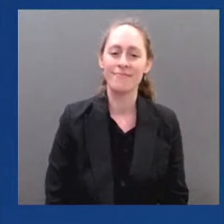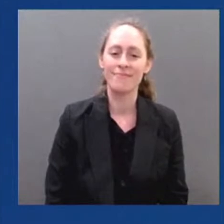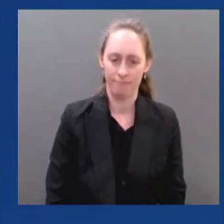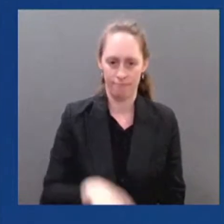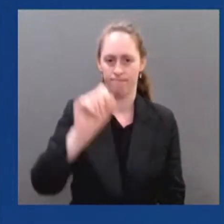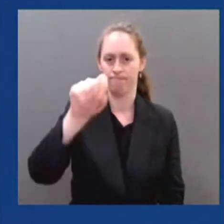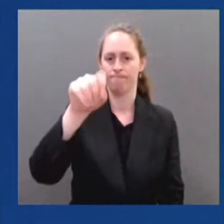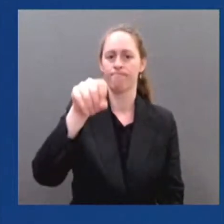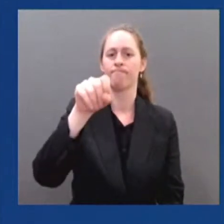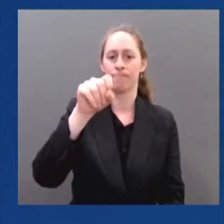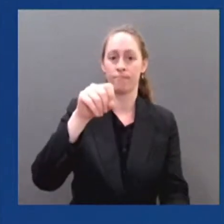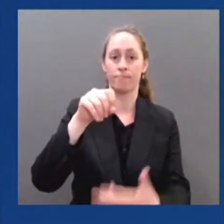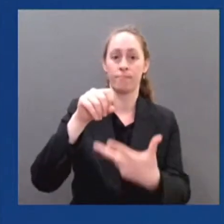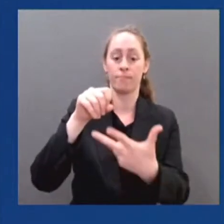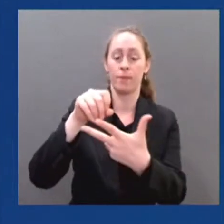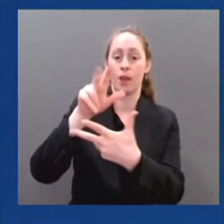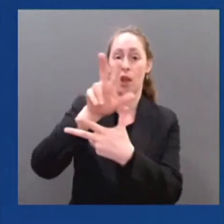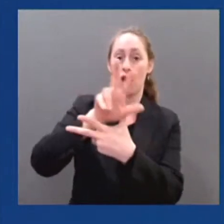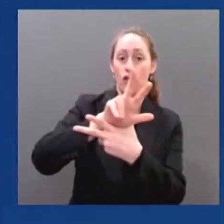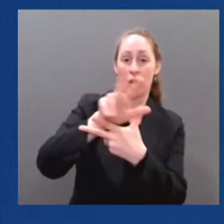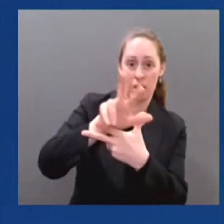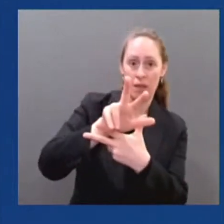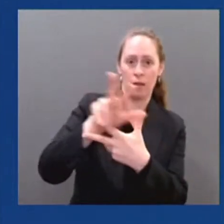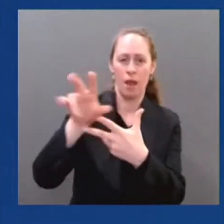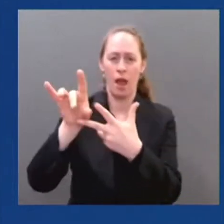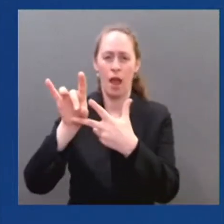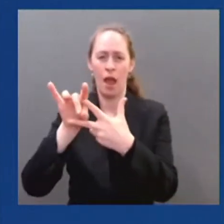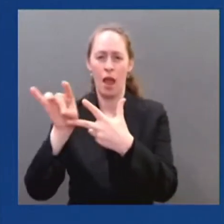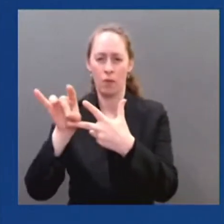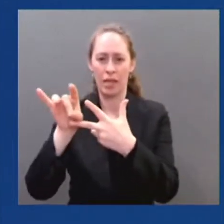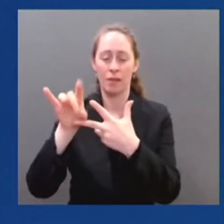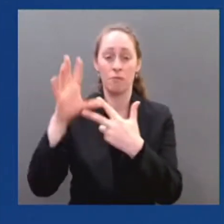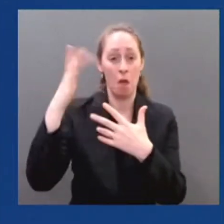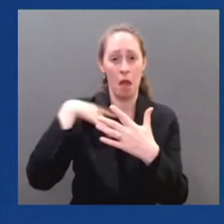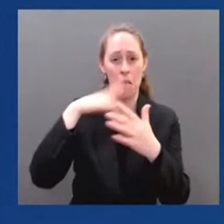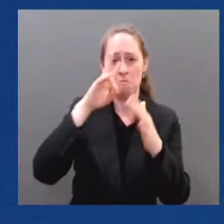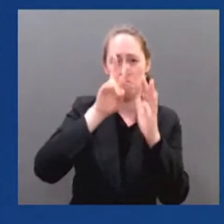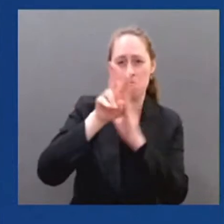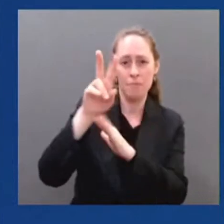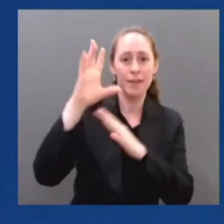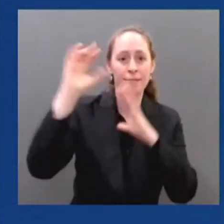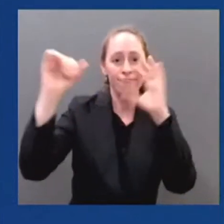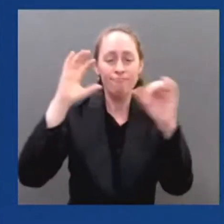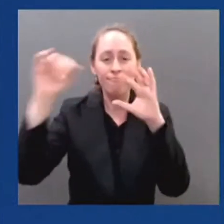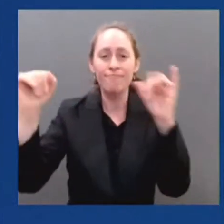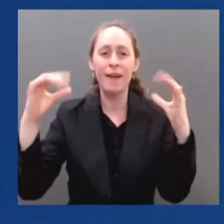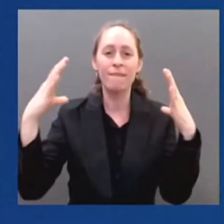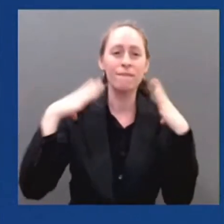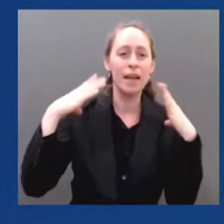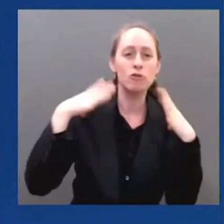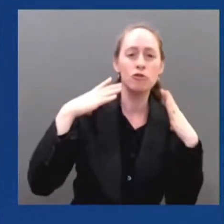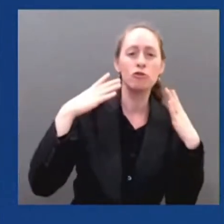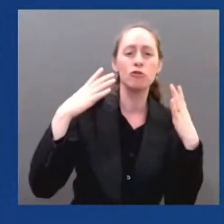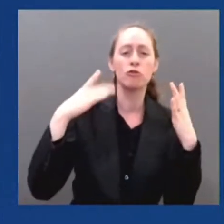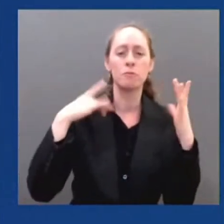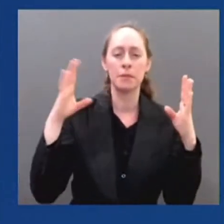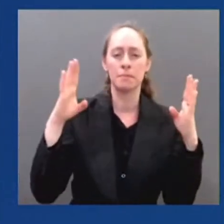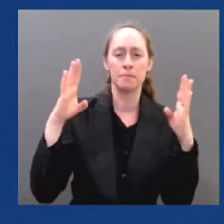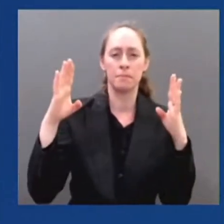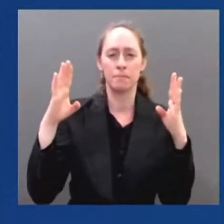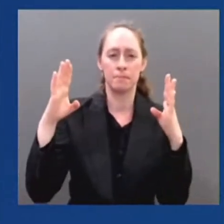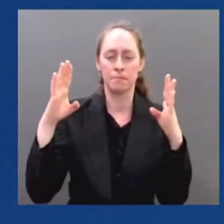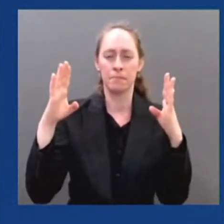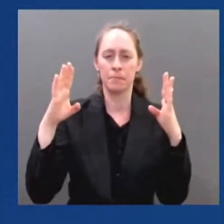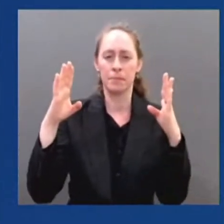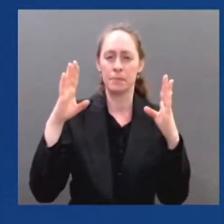camp. It may be hard to be strict to do the 3 or 4 weeks. But I would say if you're at risk of severe outcomes, certainly if you're immunocompromised,